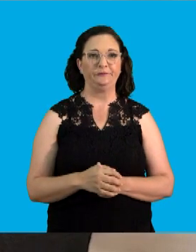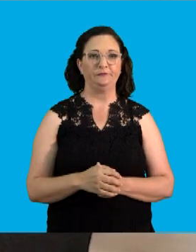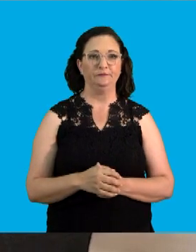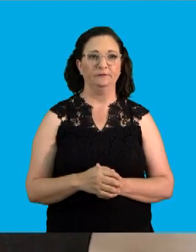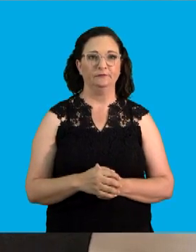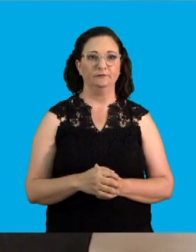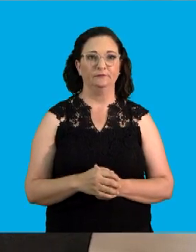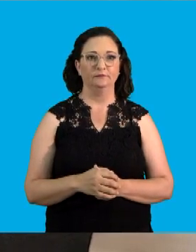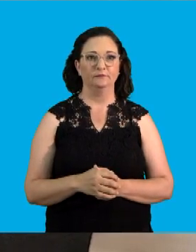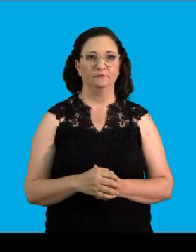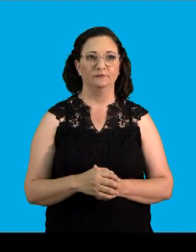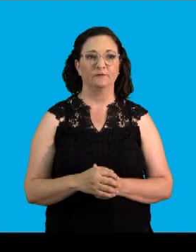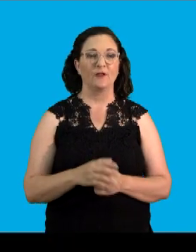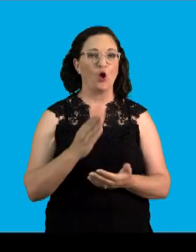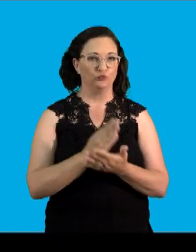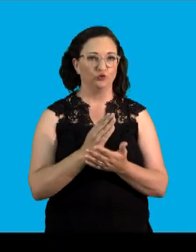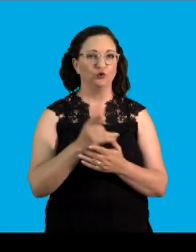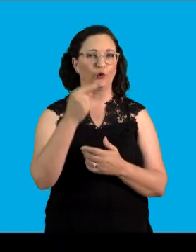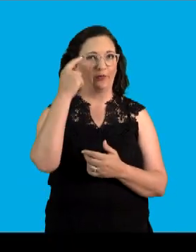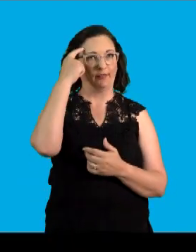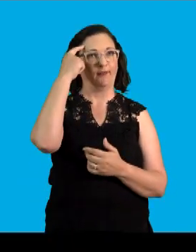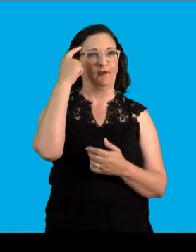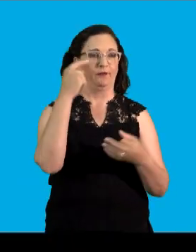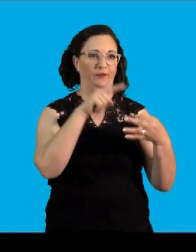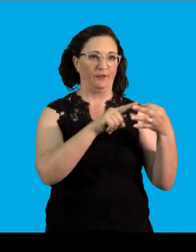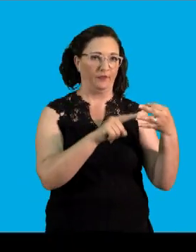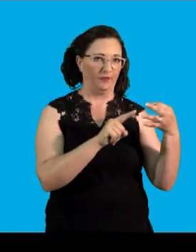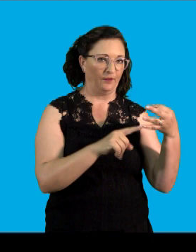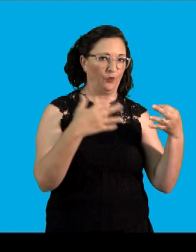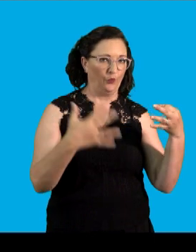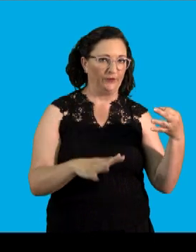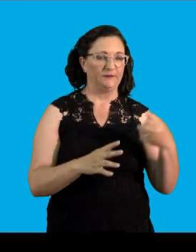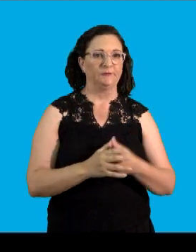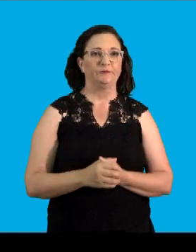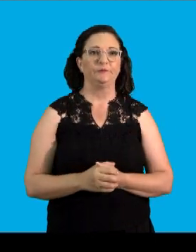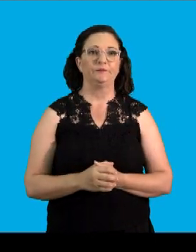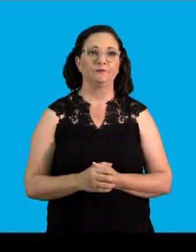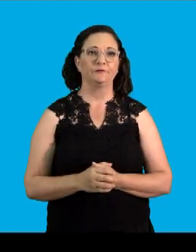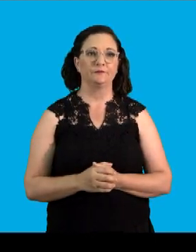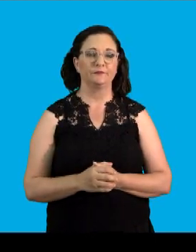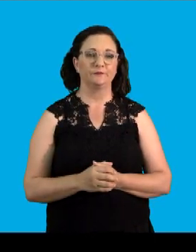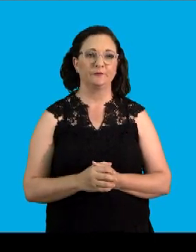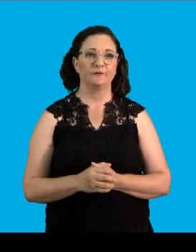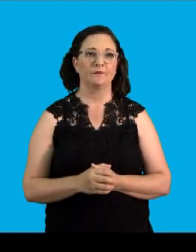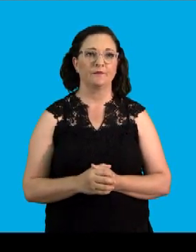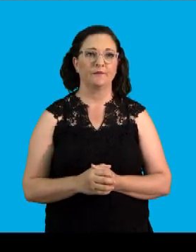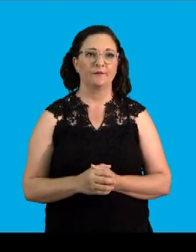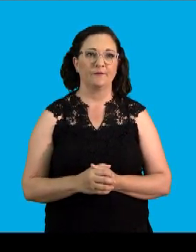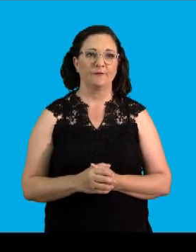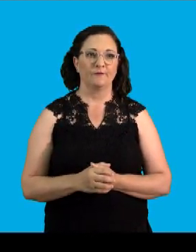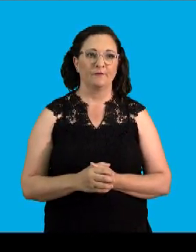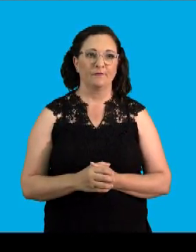All right, I'm sure you've already listed your 3 components. Let's see. What are our